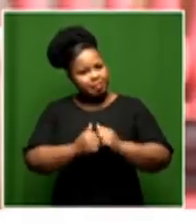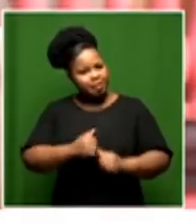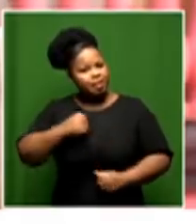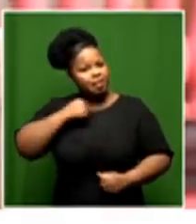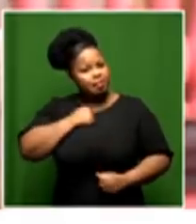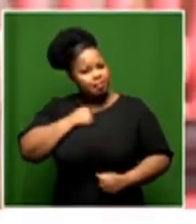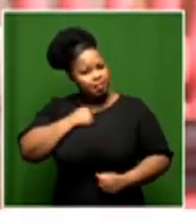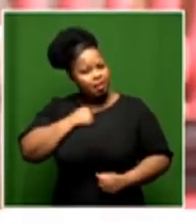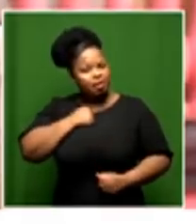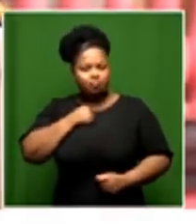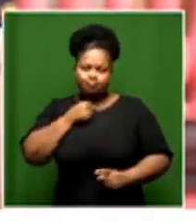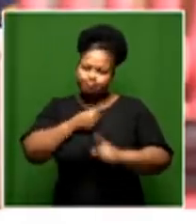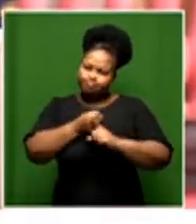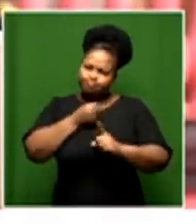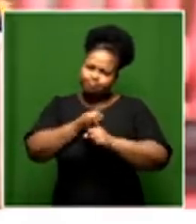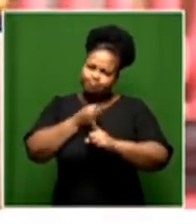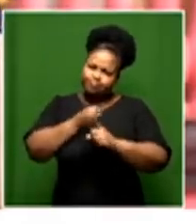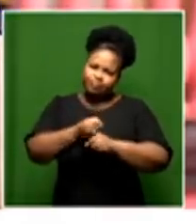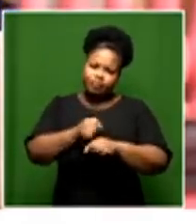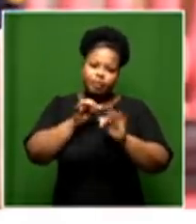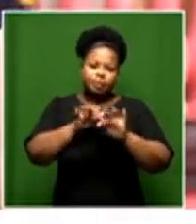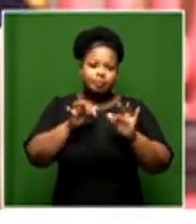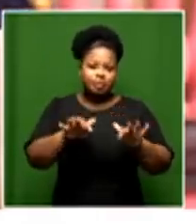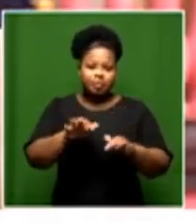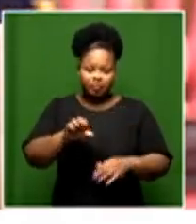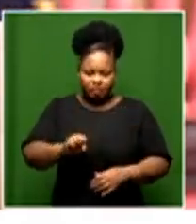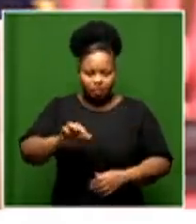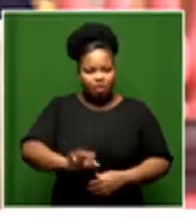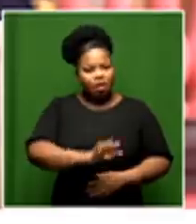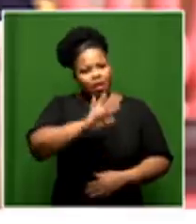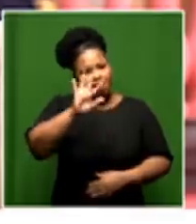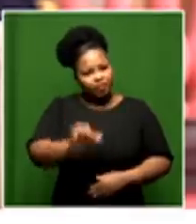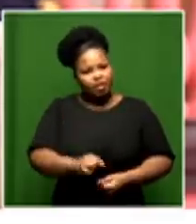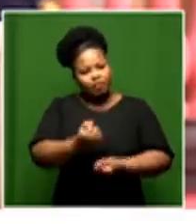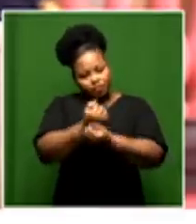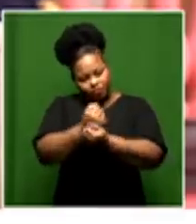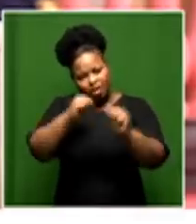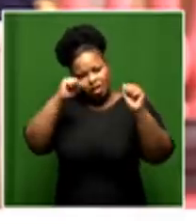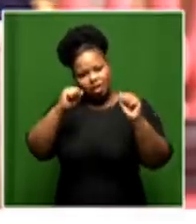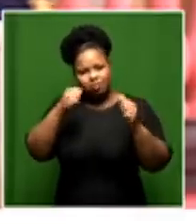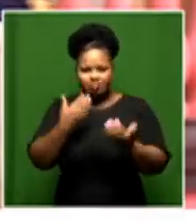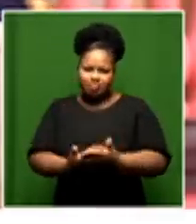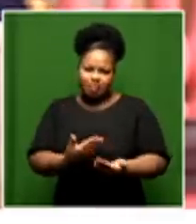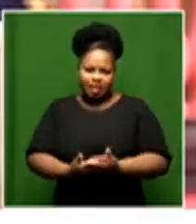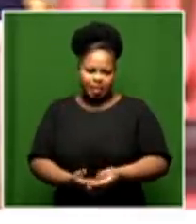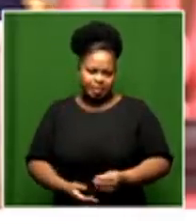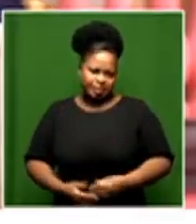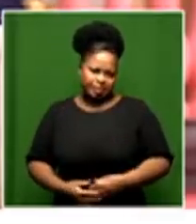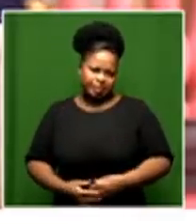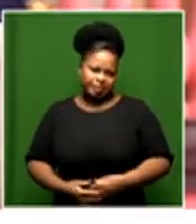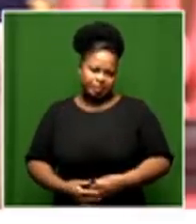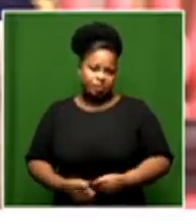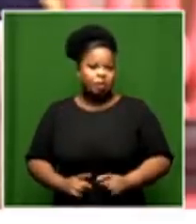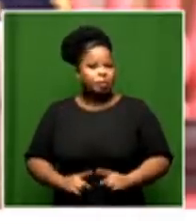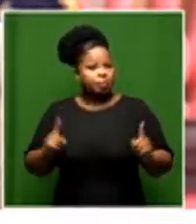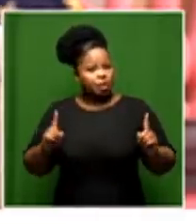for the people of South Africa to be liberated. But other than that, he